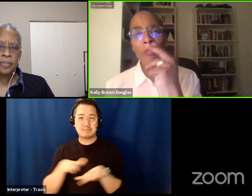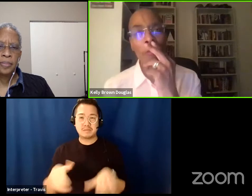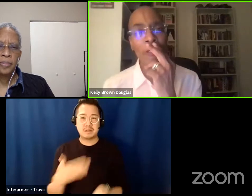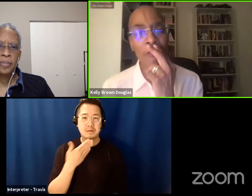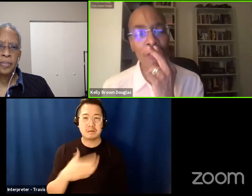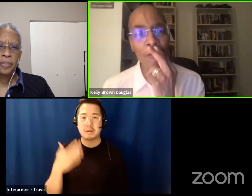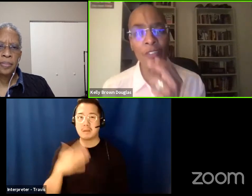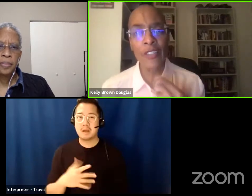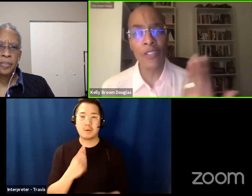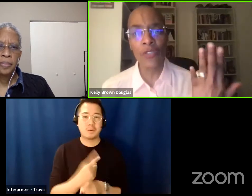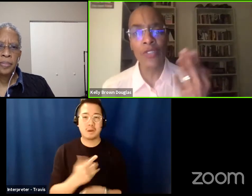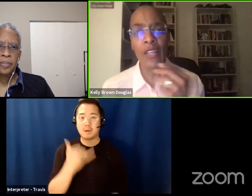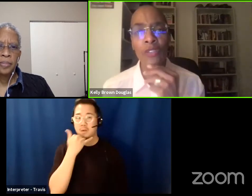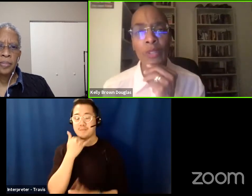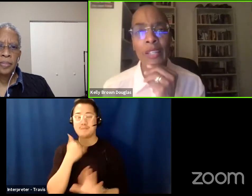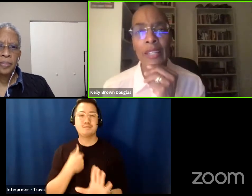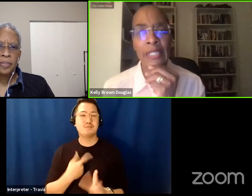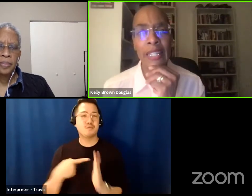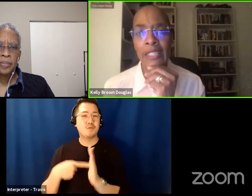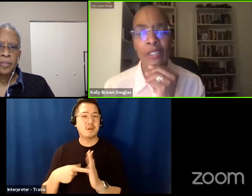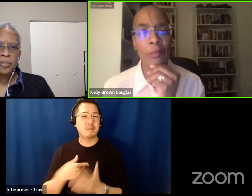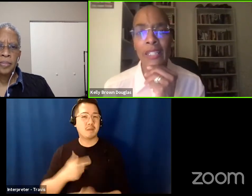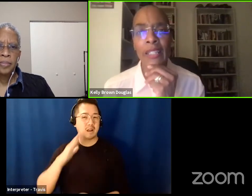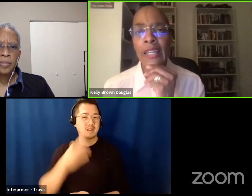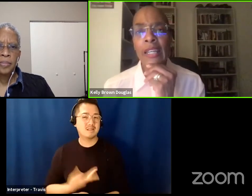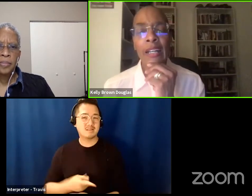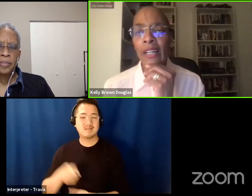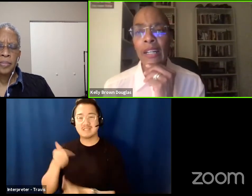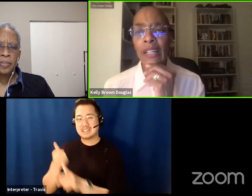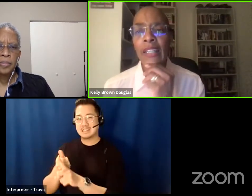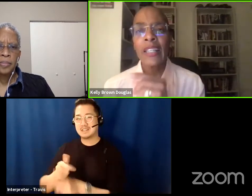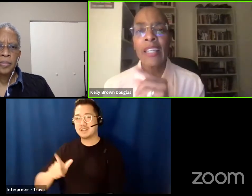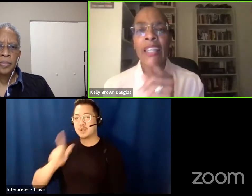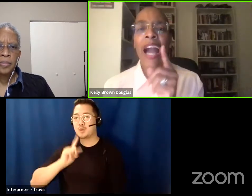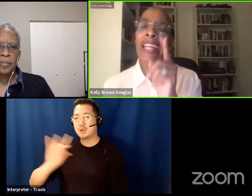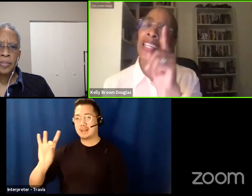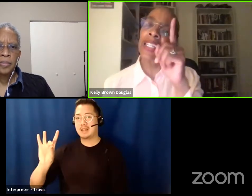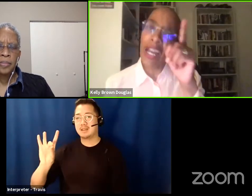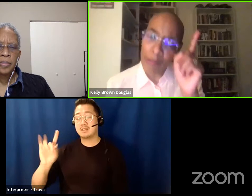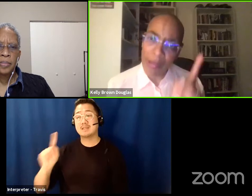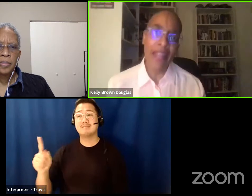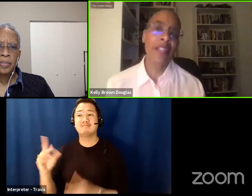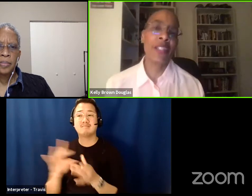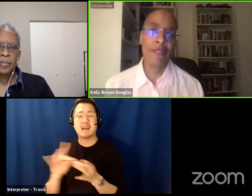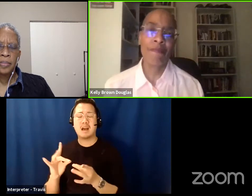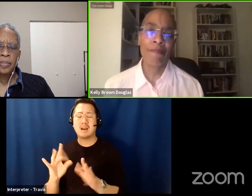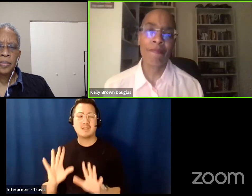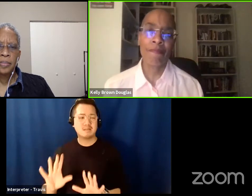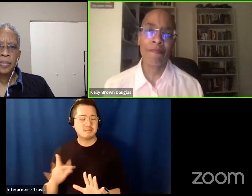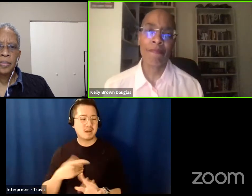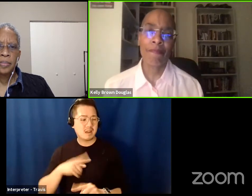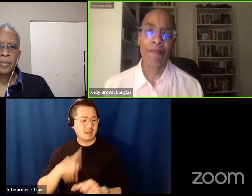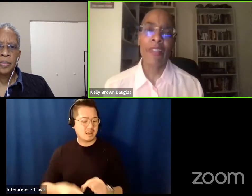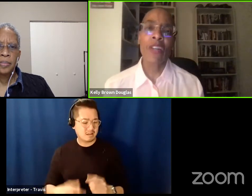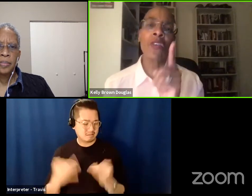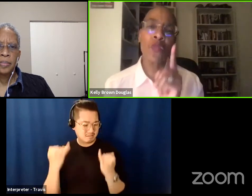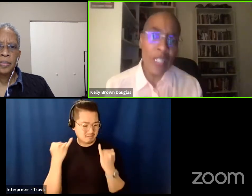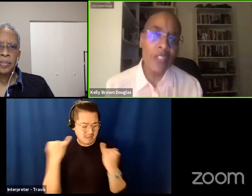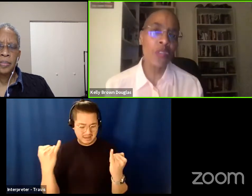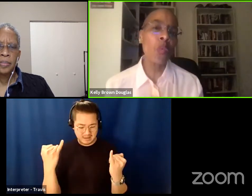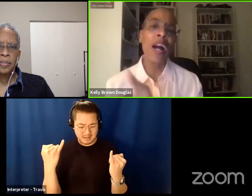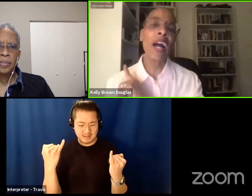know, my son, for instance, who's now 28, said to me, I cannot imagine